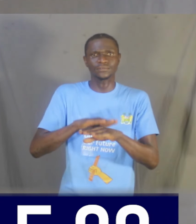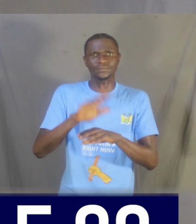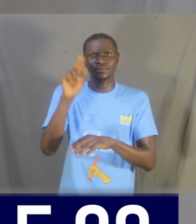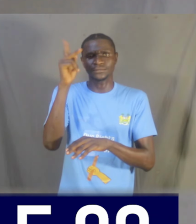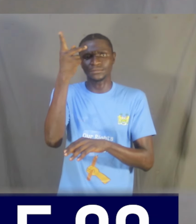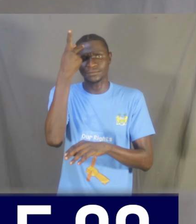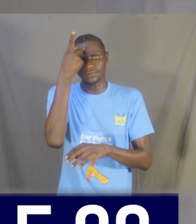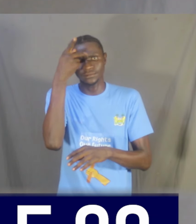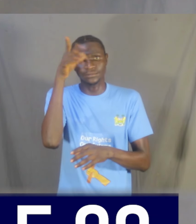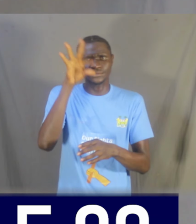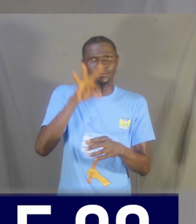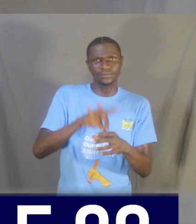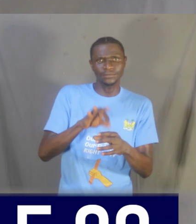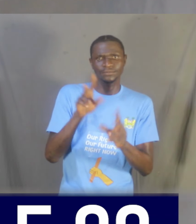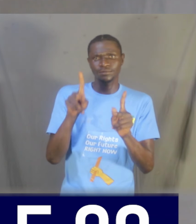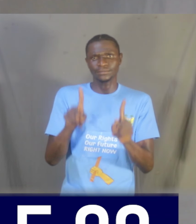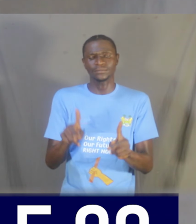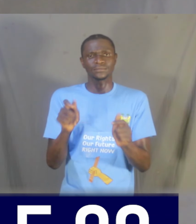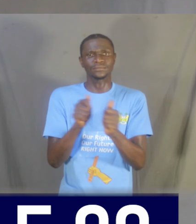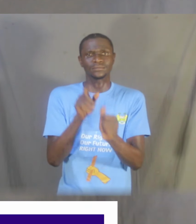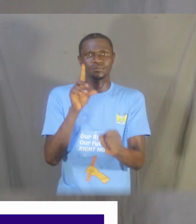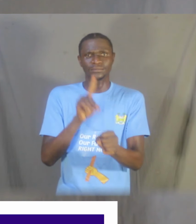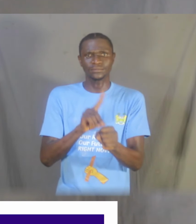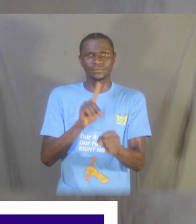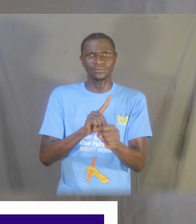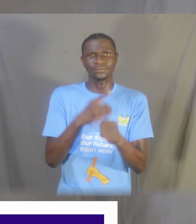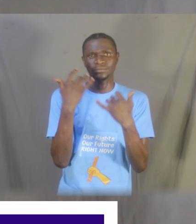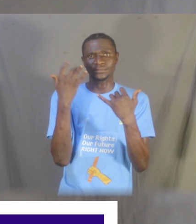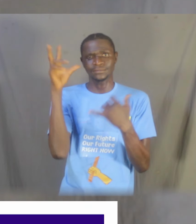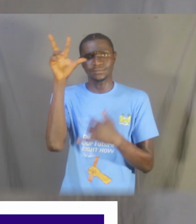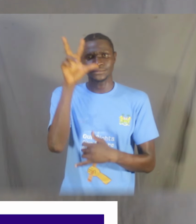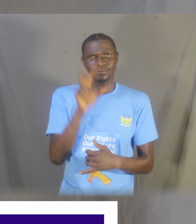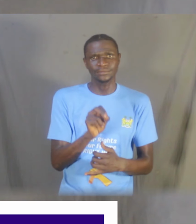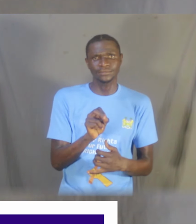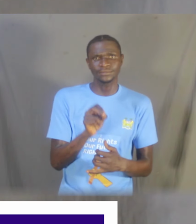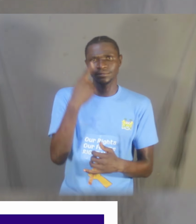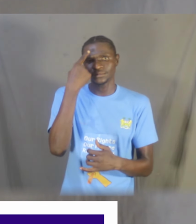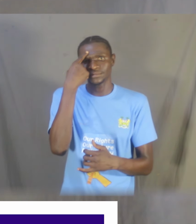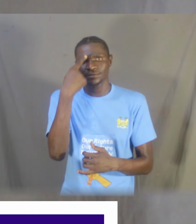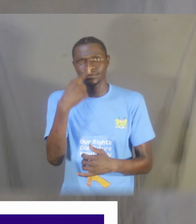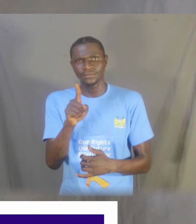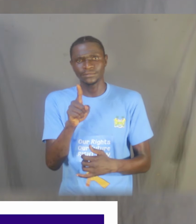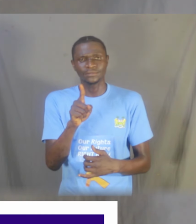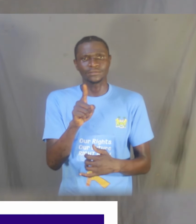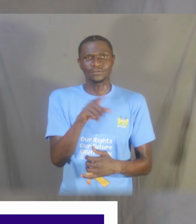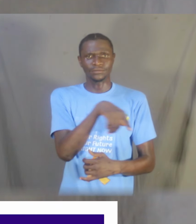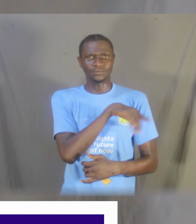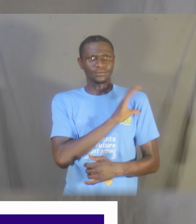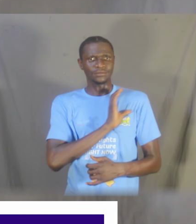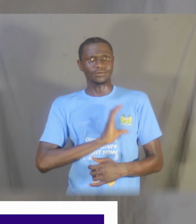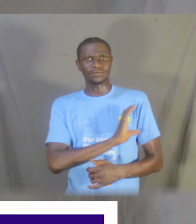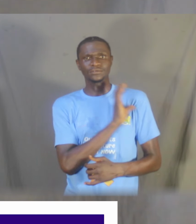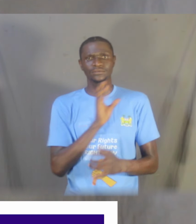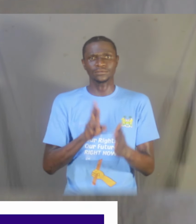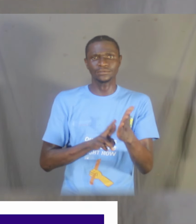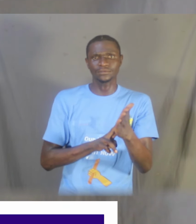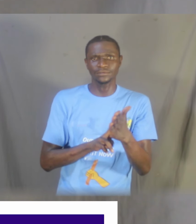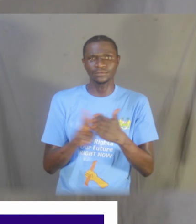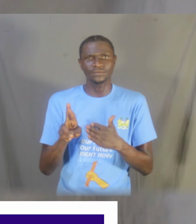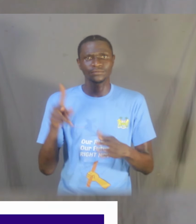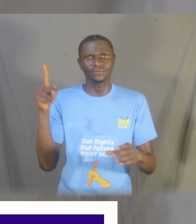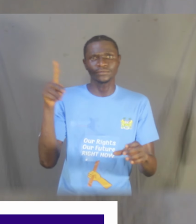33. National implementation and monitoring. Requires states to establish mechanisms for monitoring implementation and involving